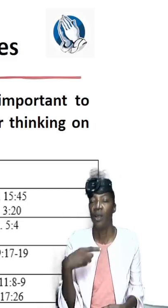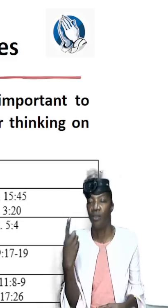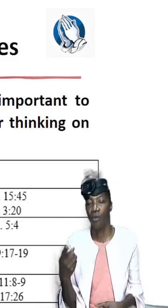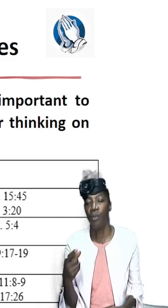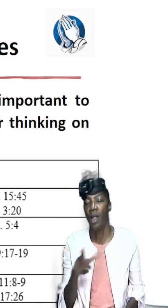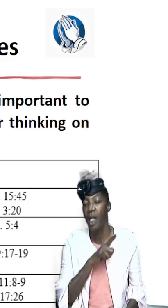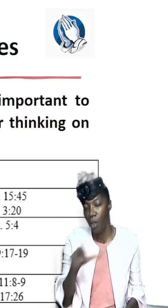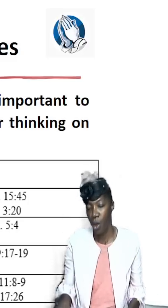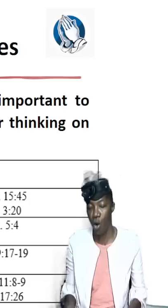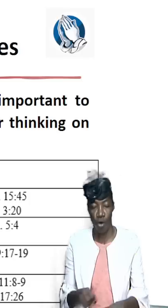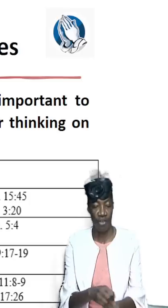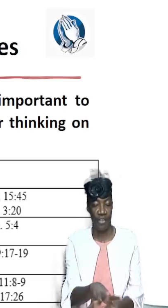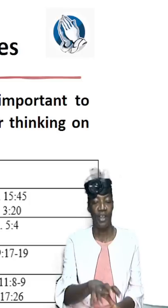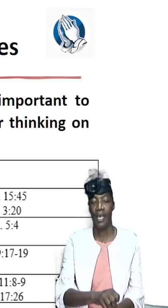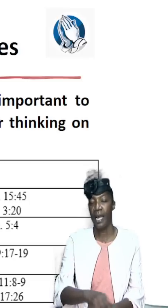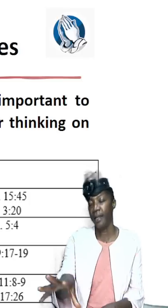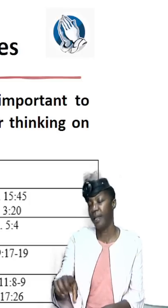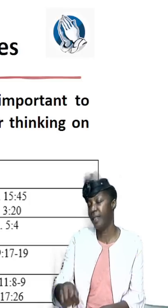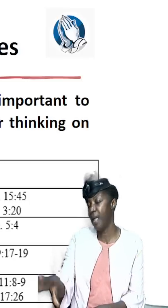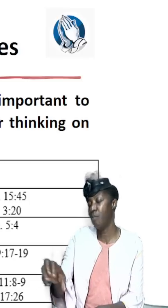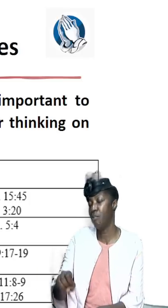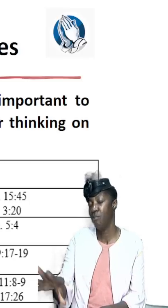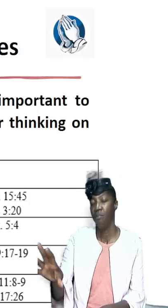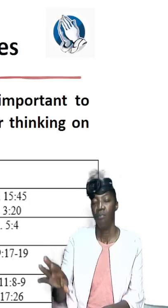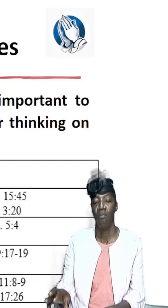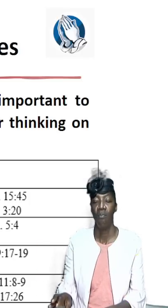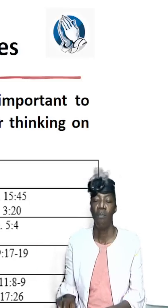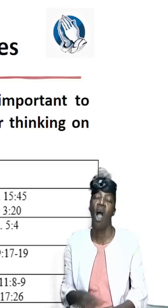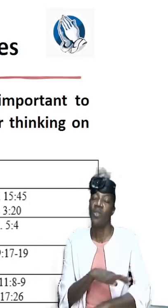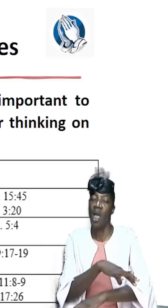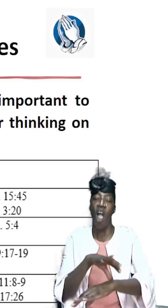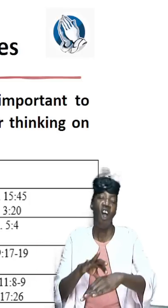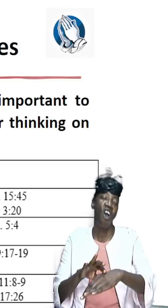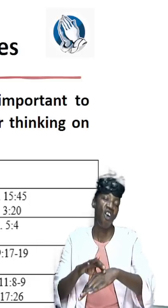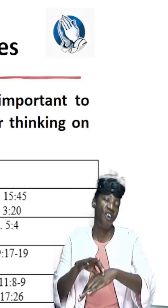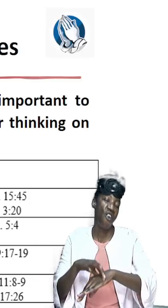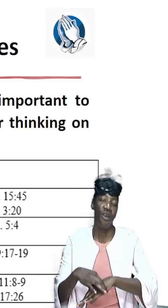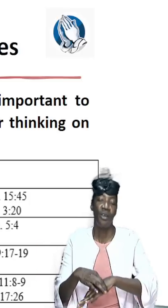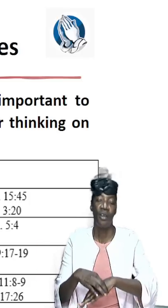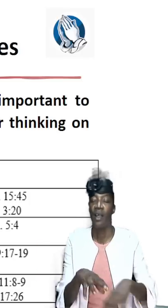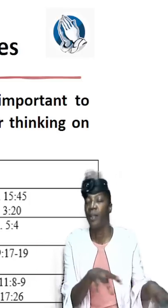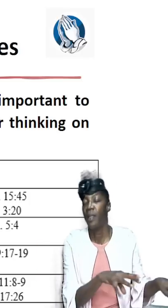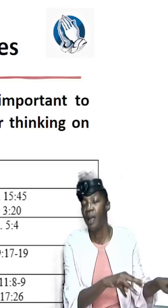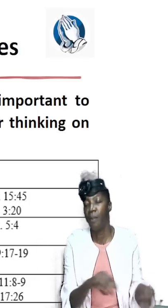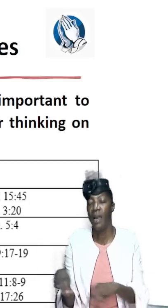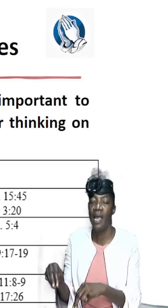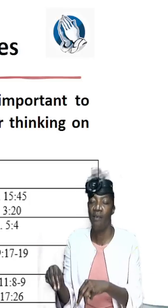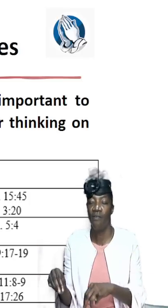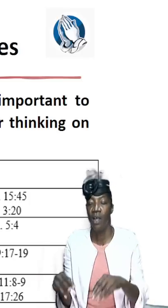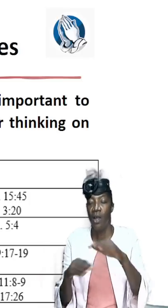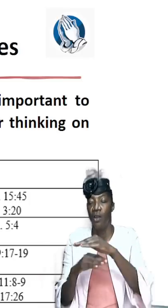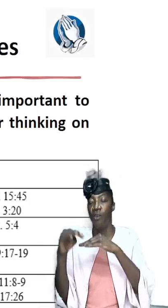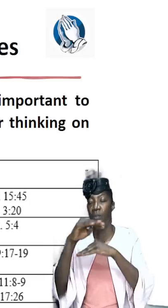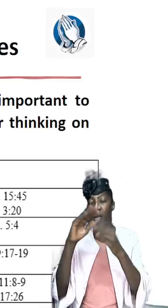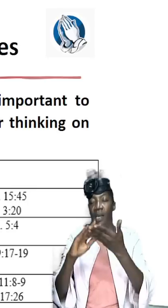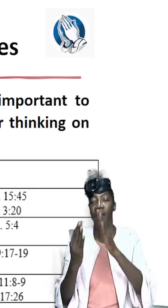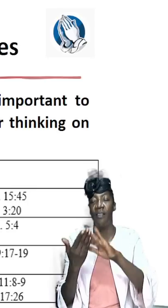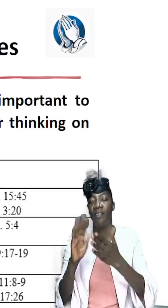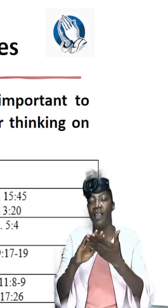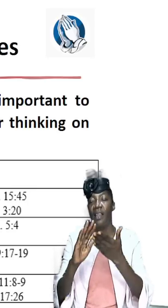Lord scattered them abroad from thence upon the face of all the earth, and they left off to build the city that is